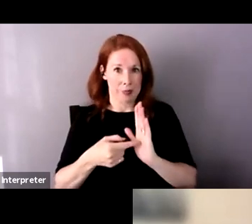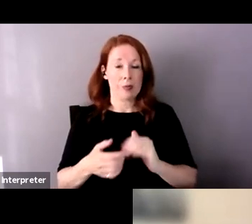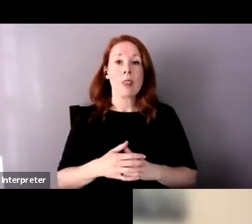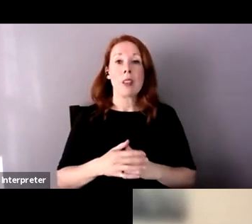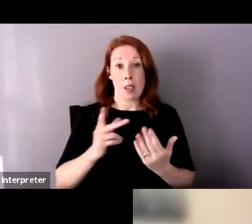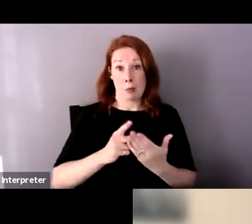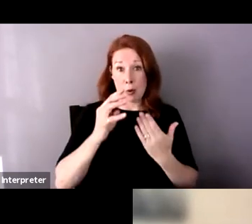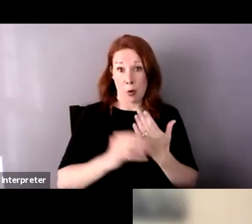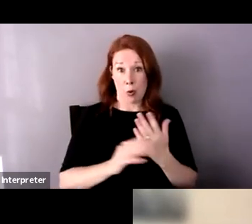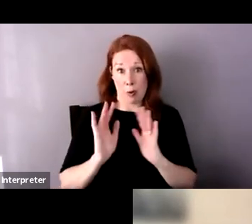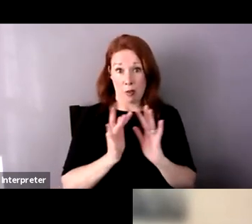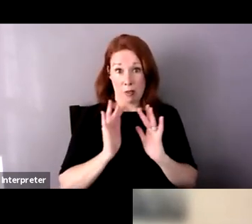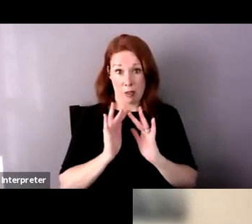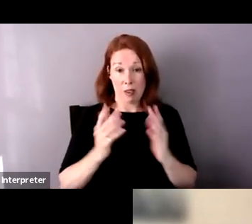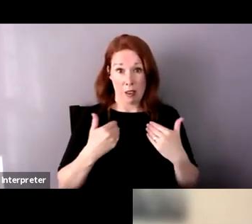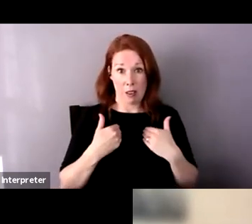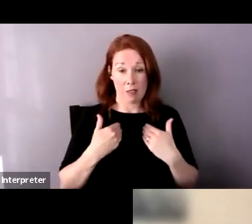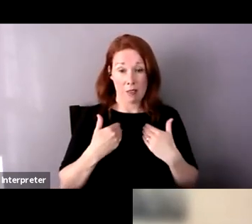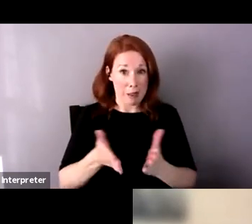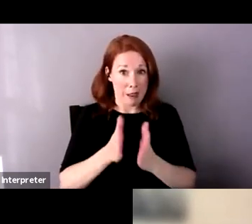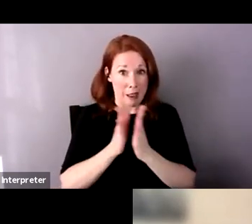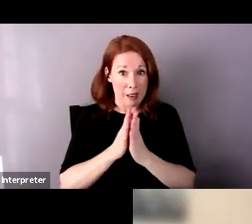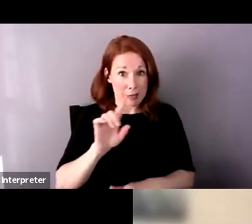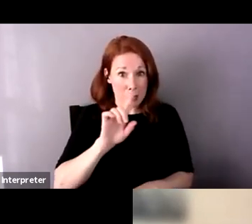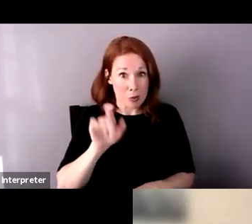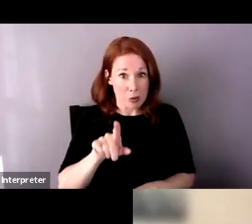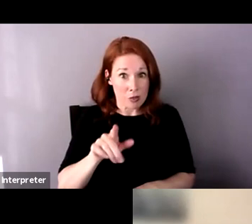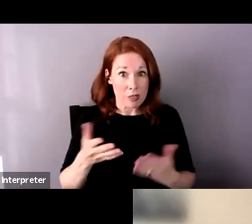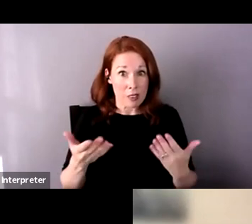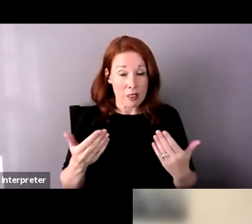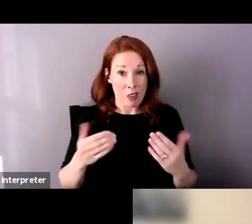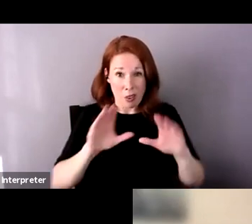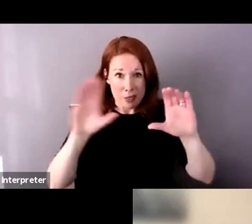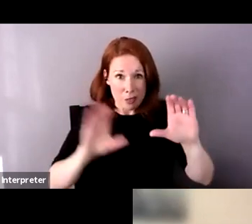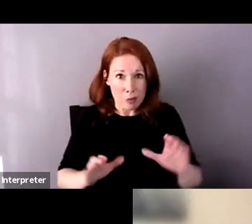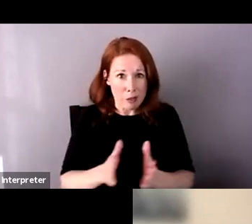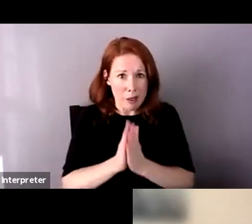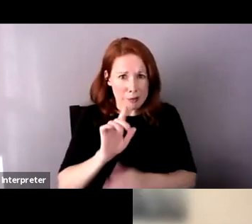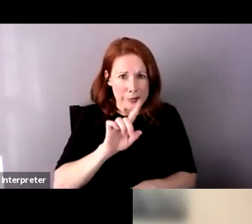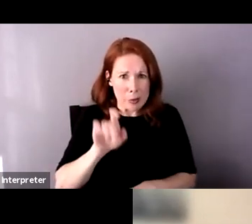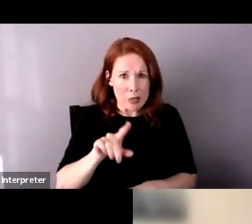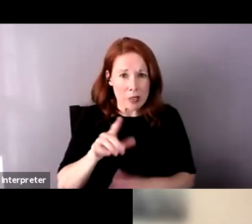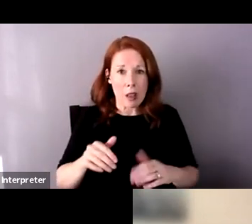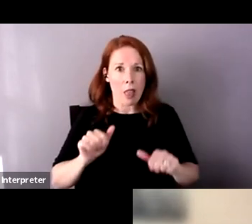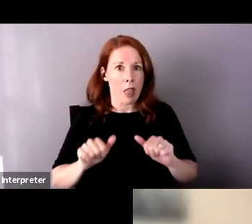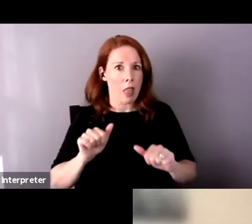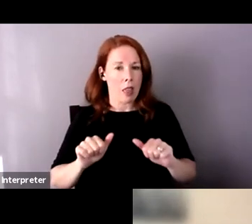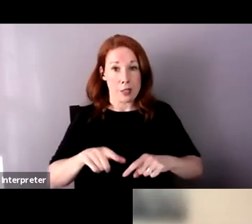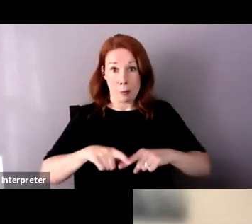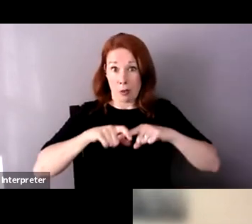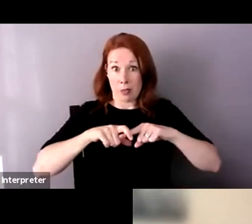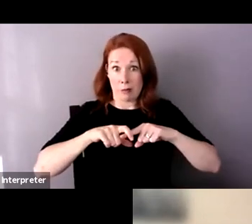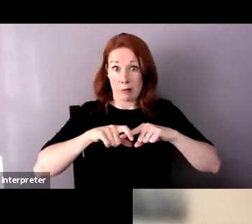program online, you might ask your audience a question. And, you know, it's really awkward to